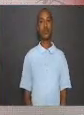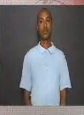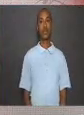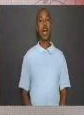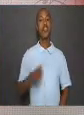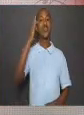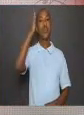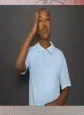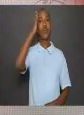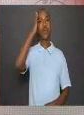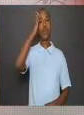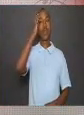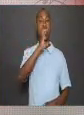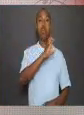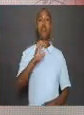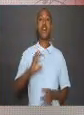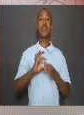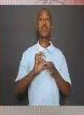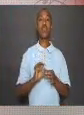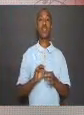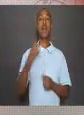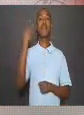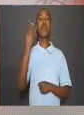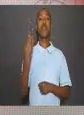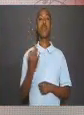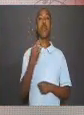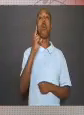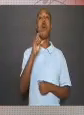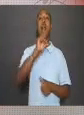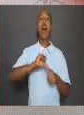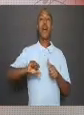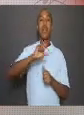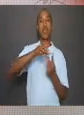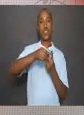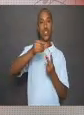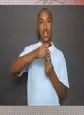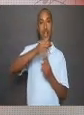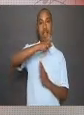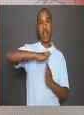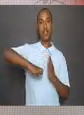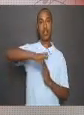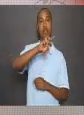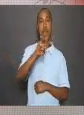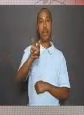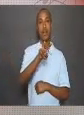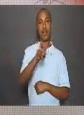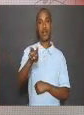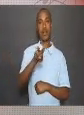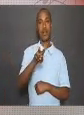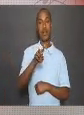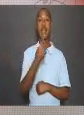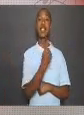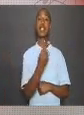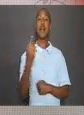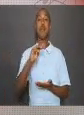As you know, covalent bonds are formed when atoms share electron pairs.